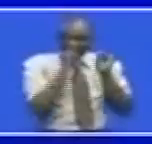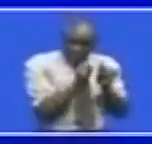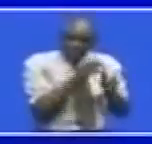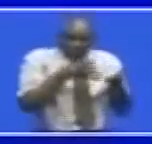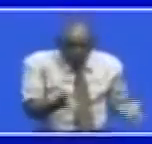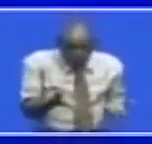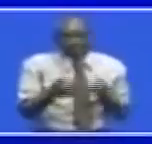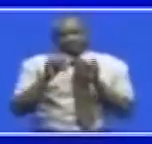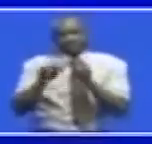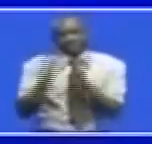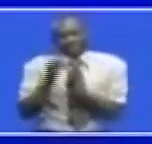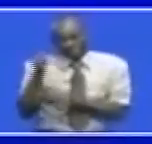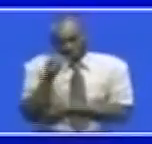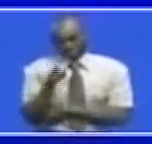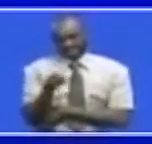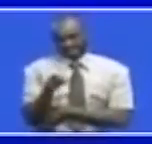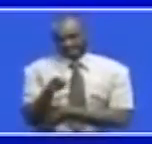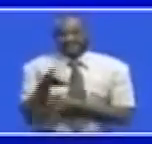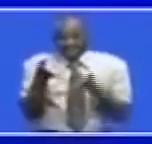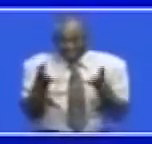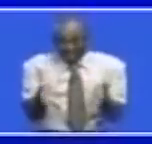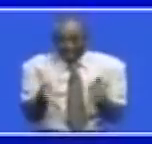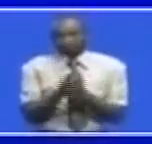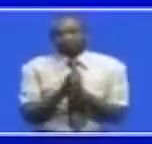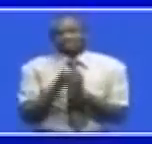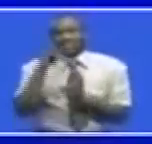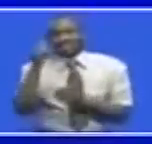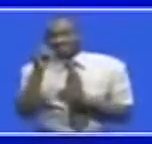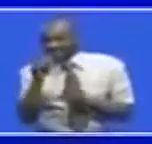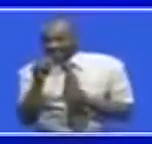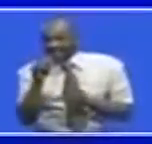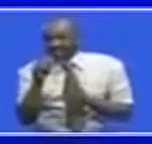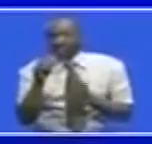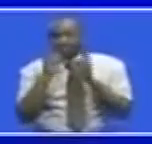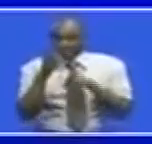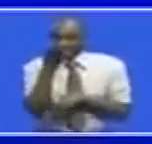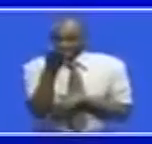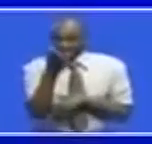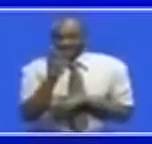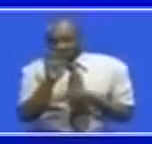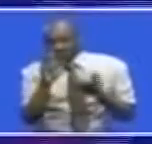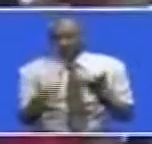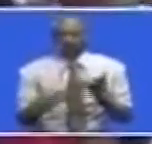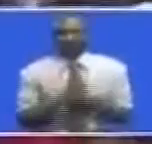quo persist? Here now is KTN's Francis Ontomwa with the look into that matrix.